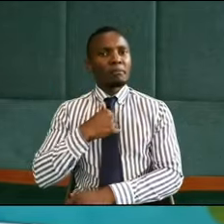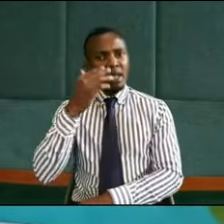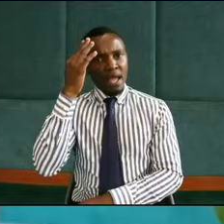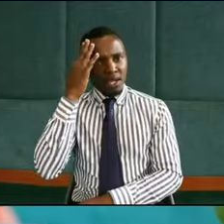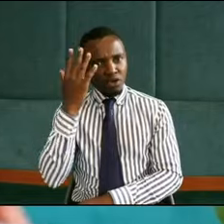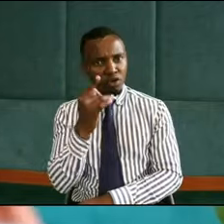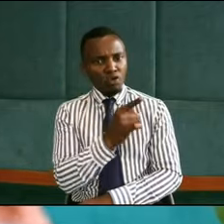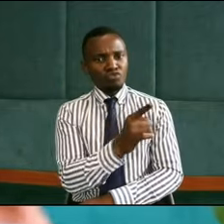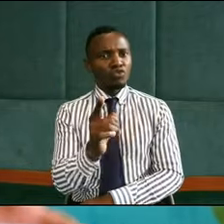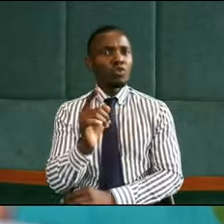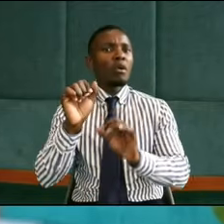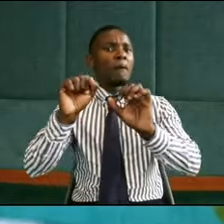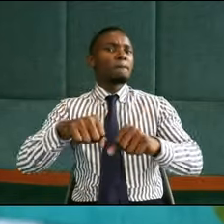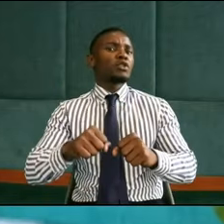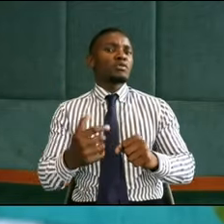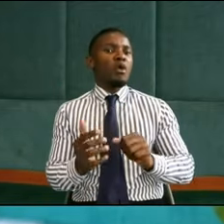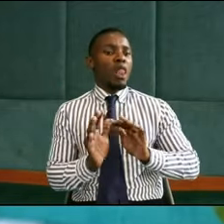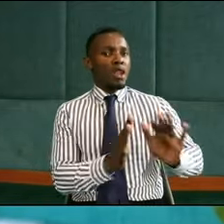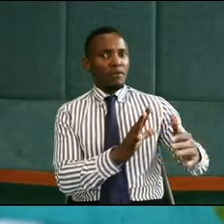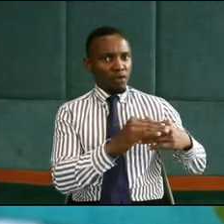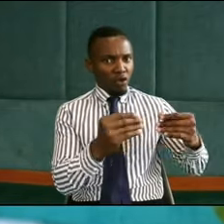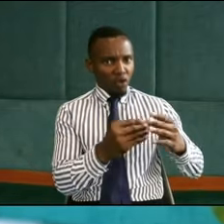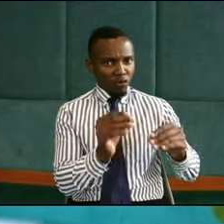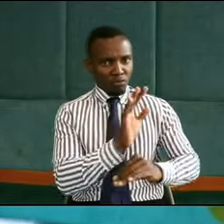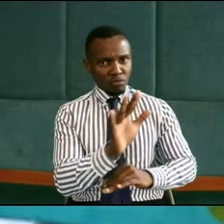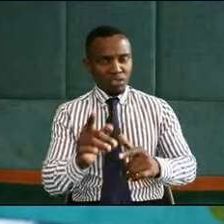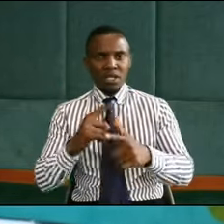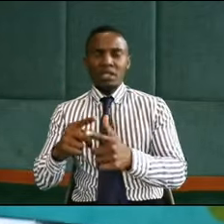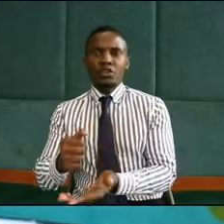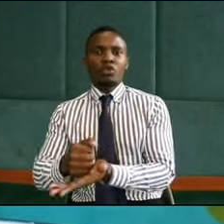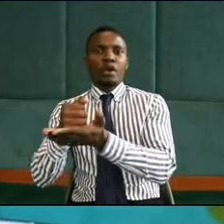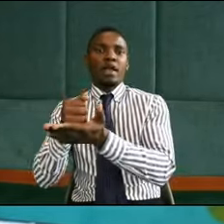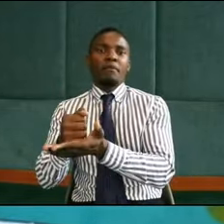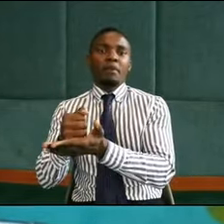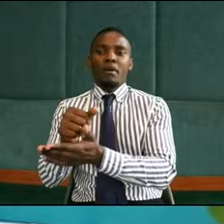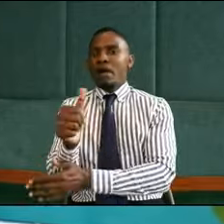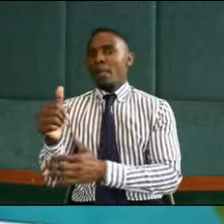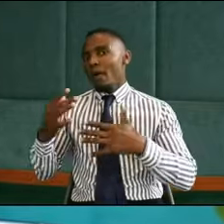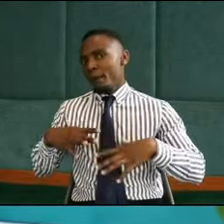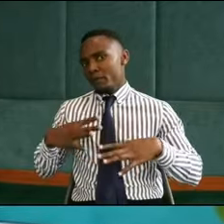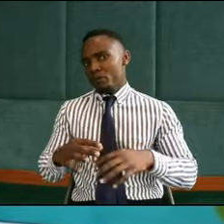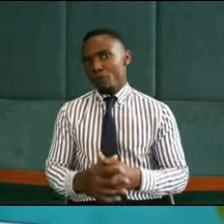are able to come out of your cocoons and make sure that the needs of a member is met.